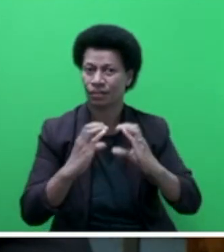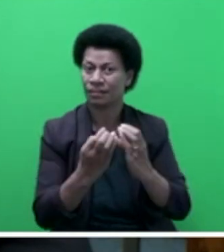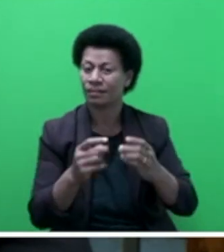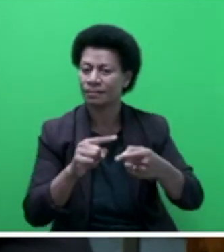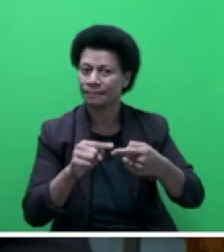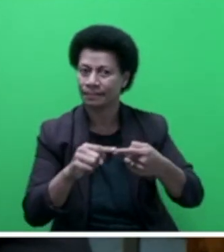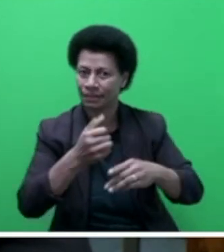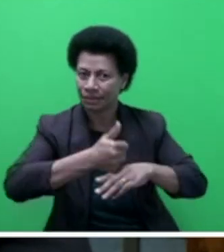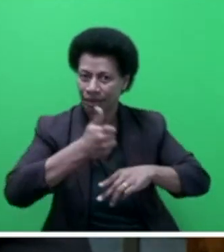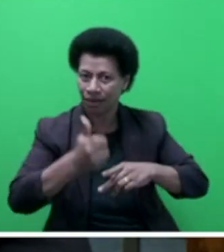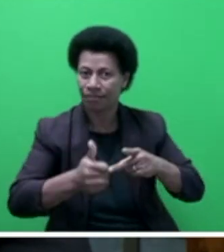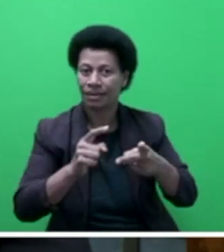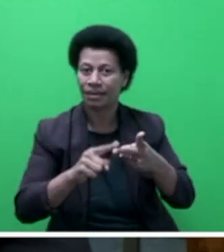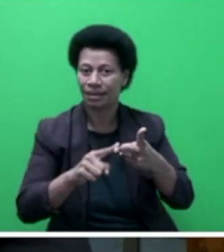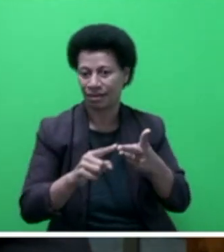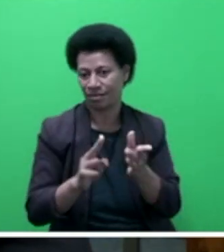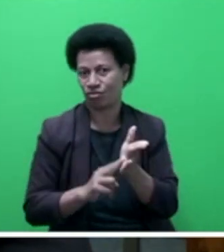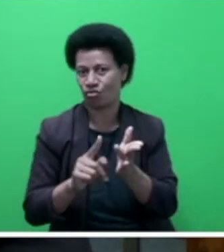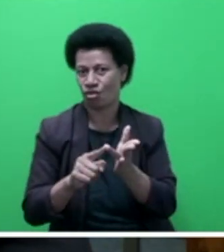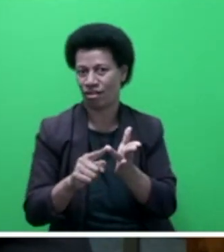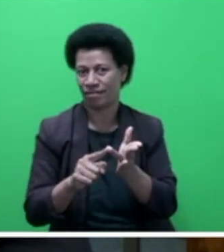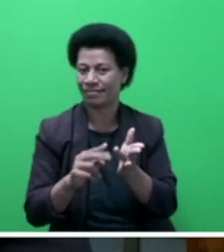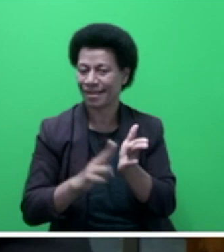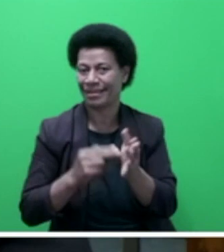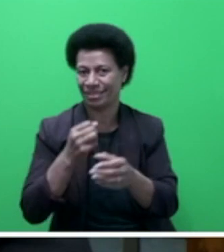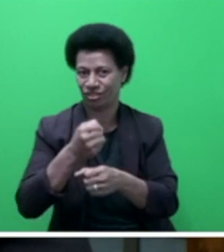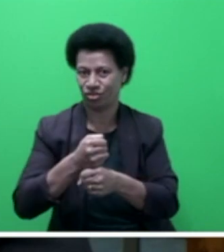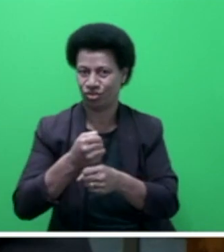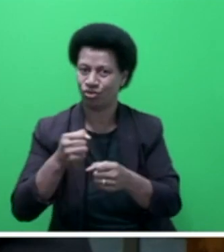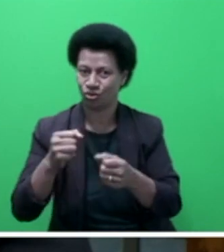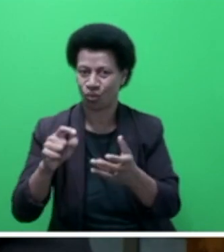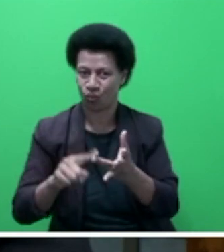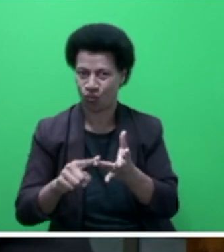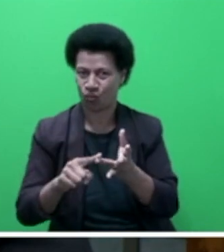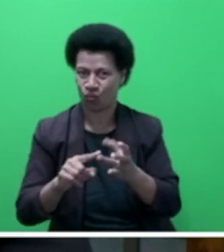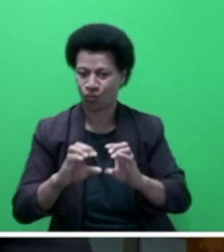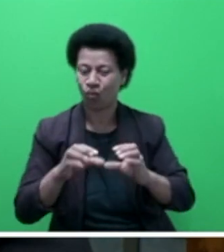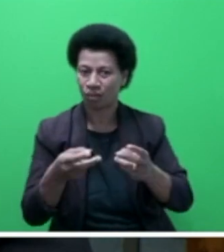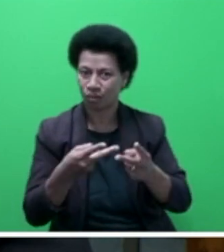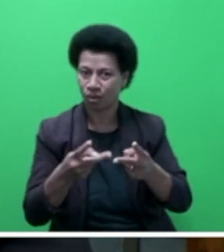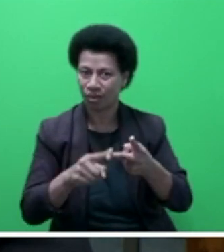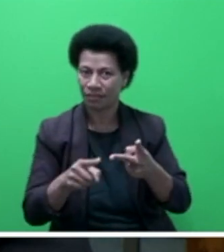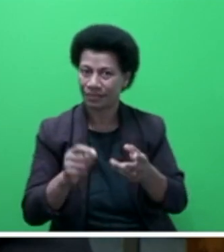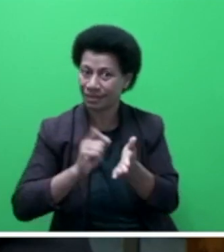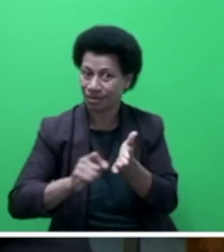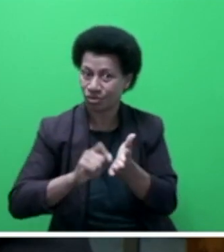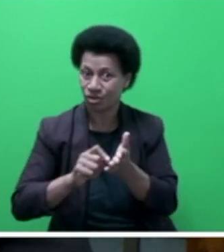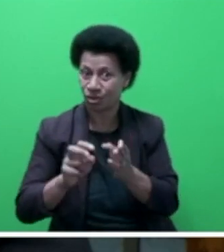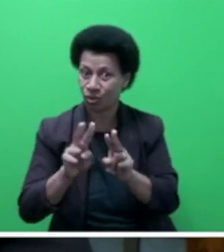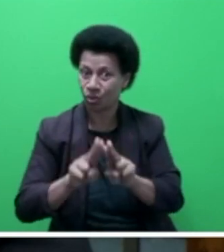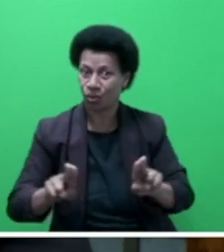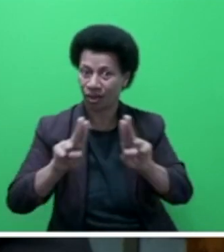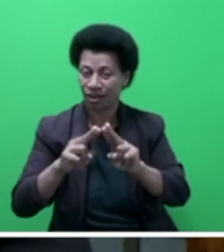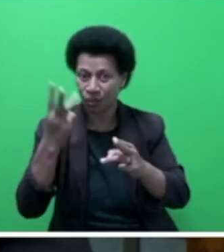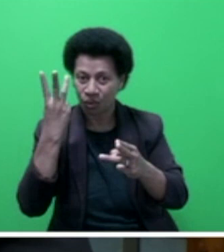both government and non-government organizations, with secretariat support from the UN Women, the Ministry,